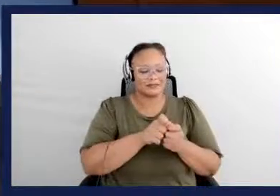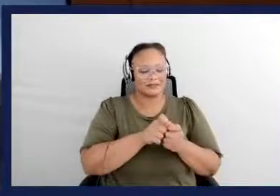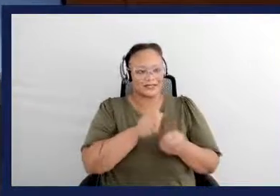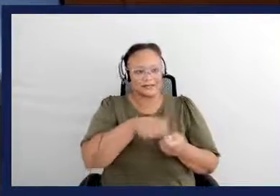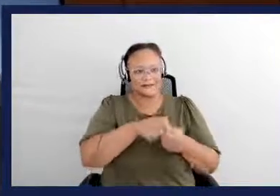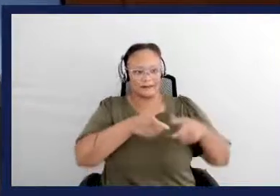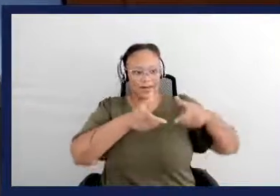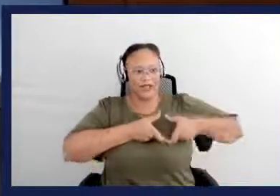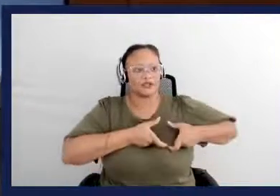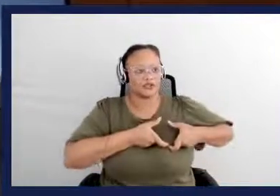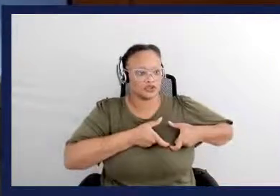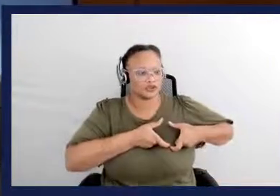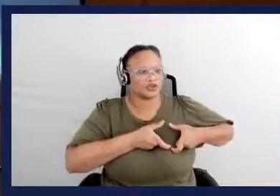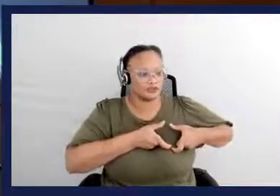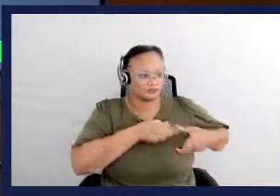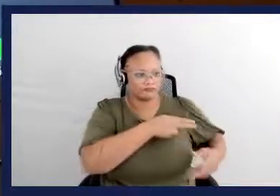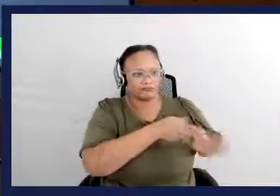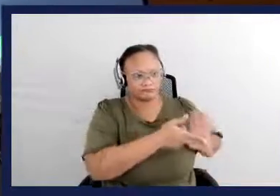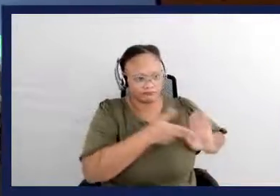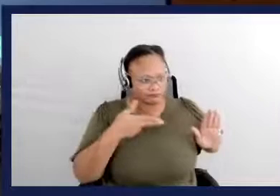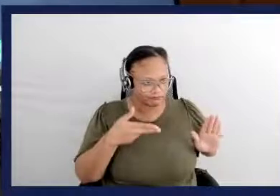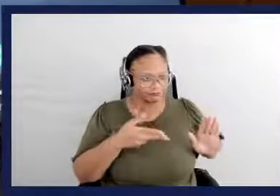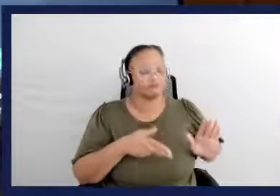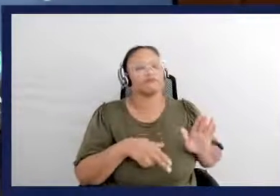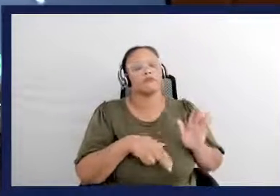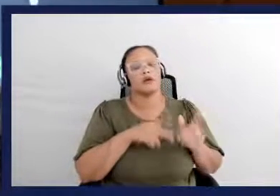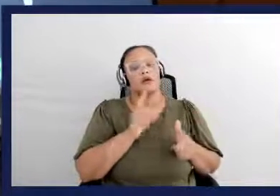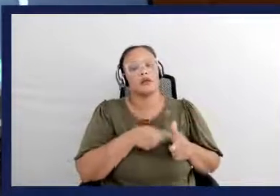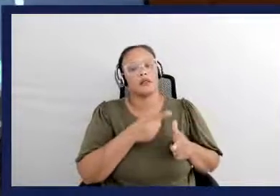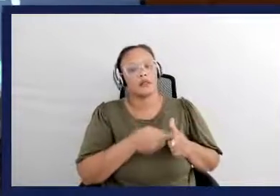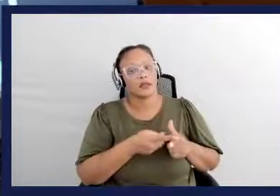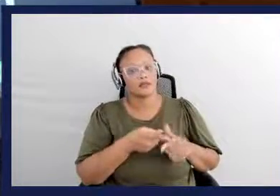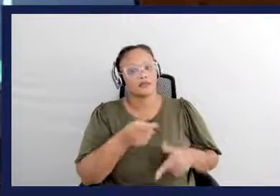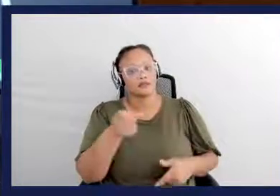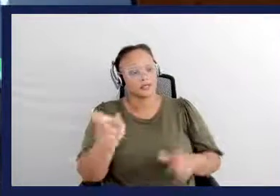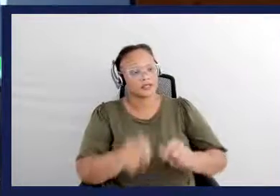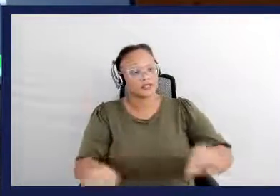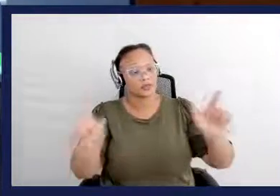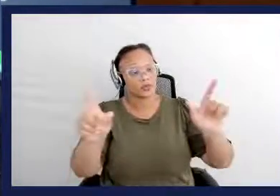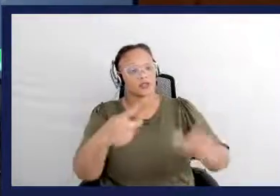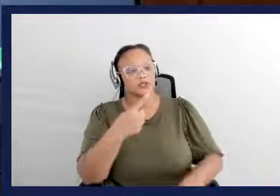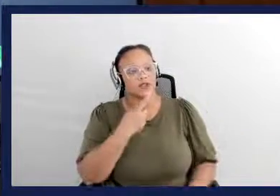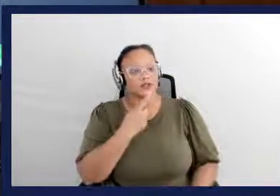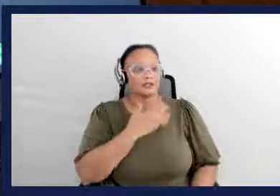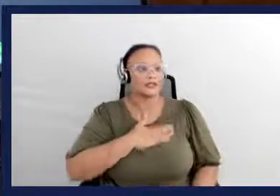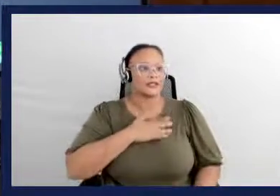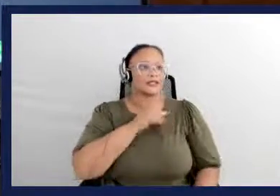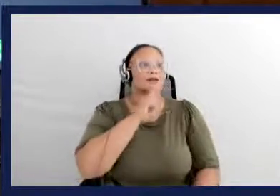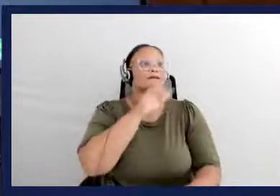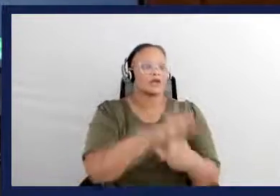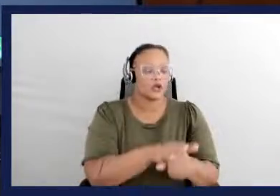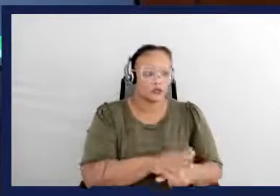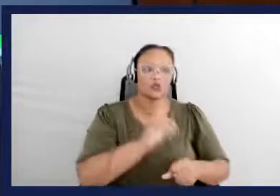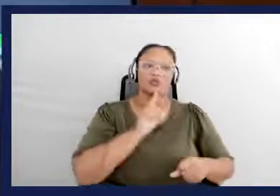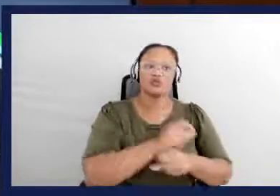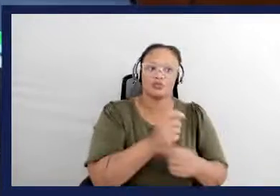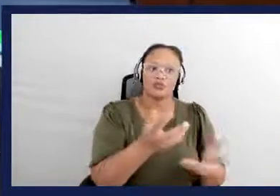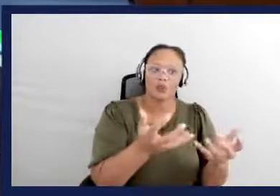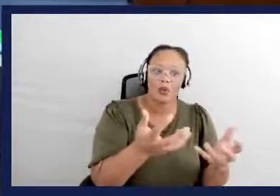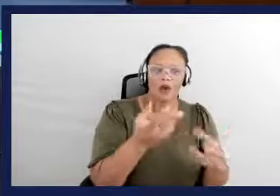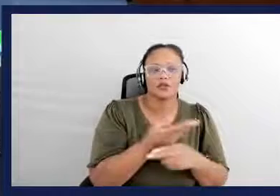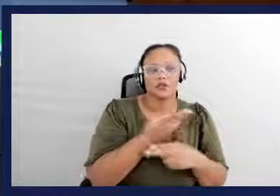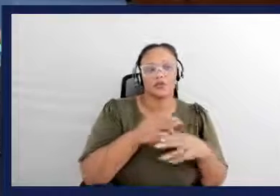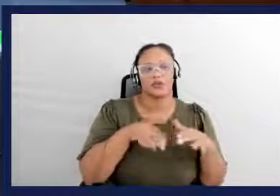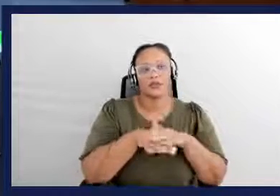the process. And then here's just a screen that prompts them to confirm that they're wanting to use the accessible voting